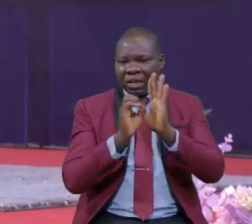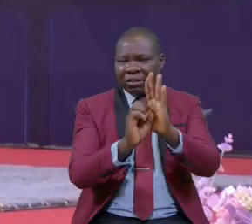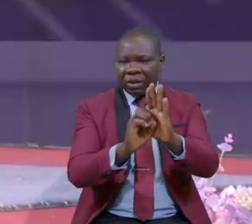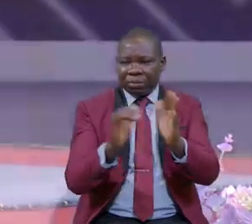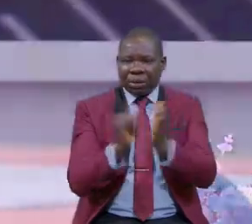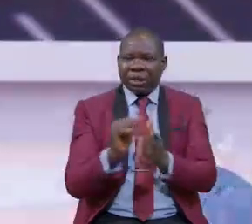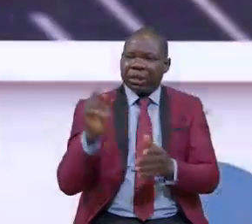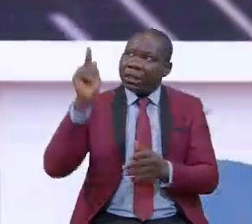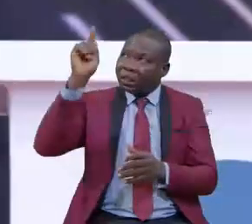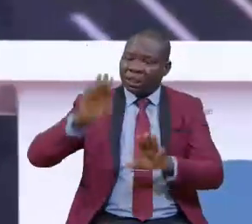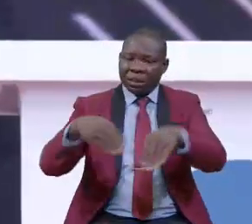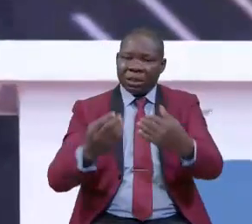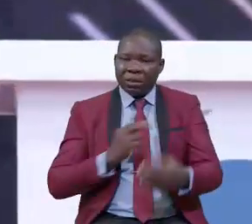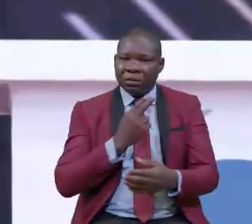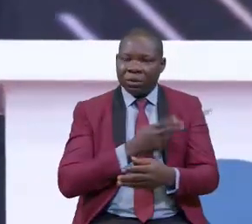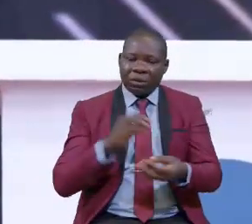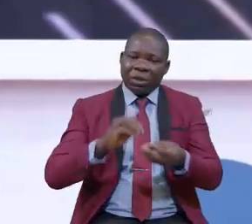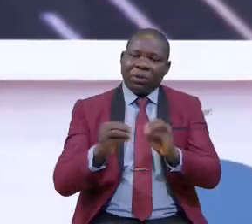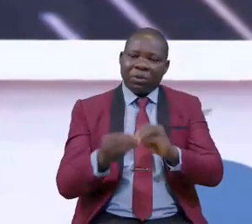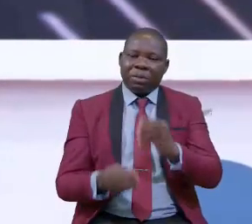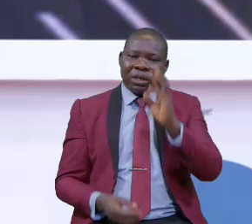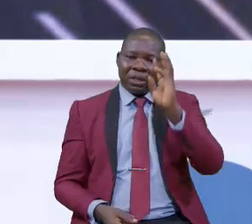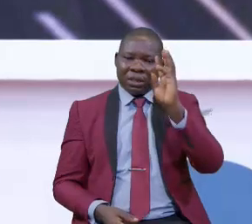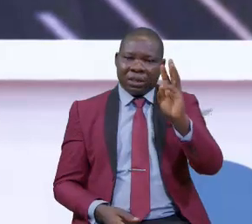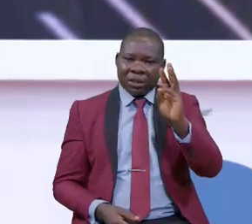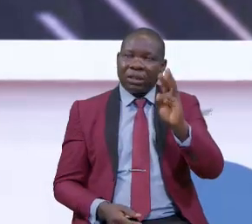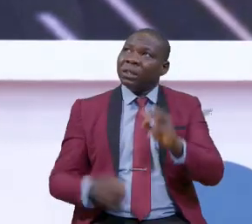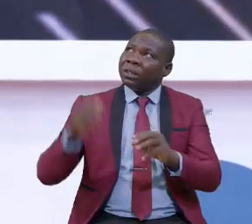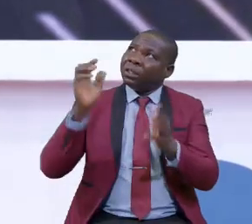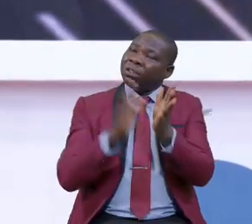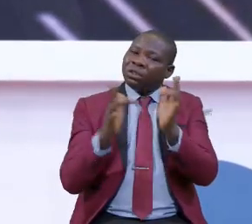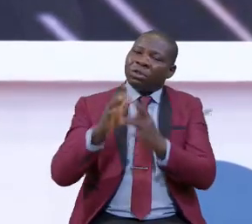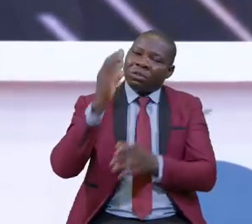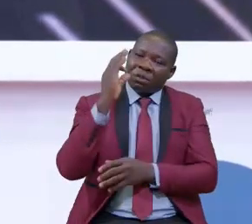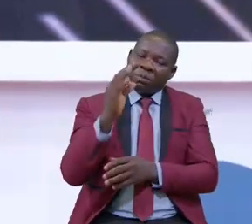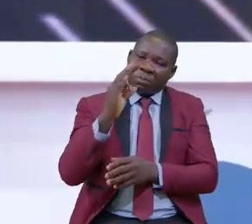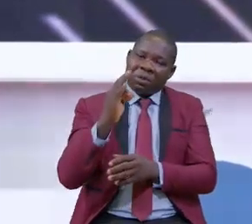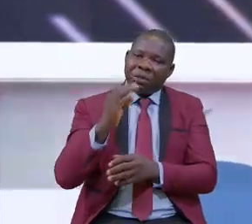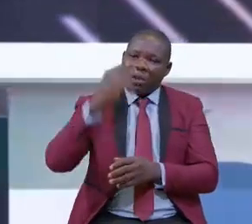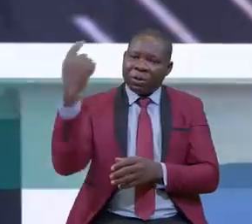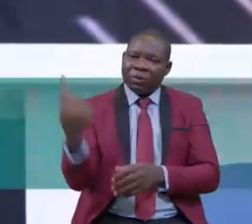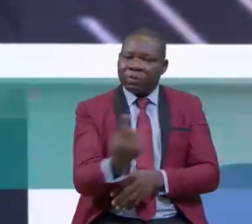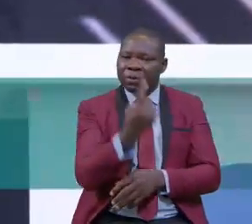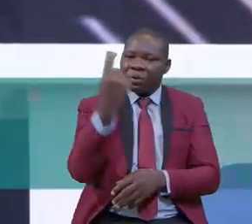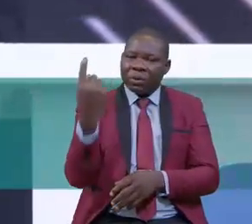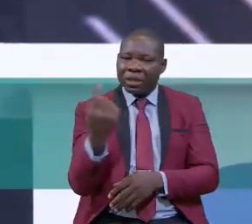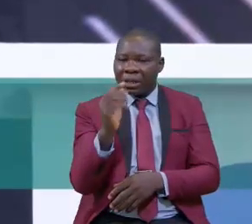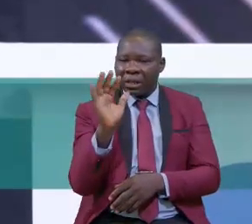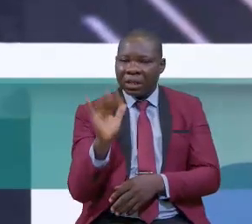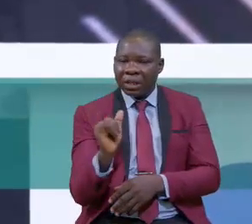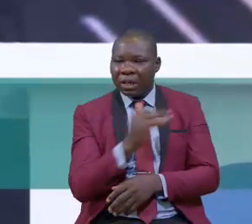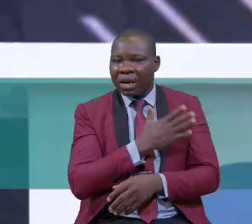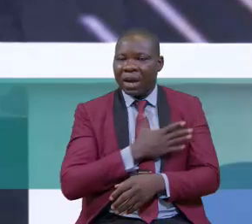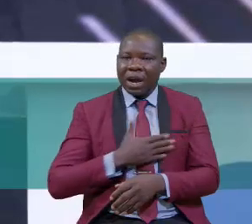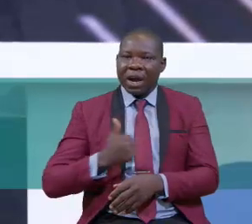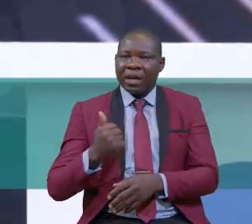preached frequently and fervently. Preach frequently and fervently. Your heart must be